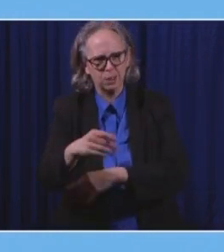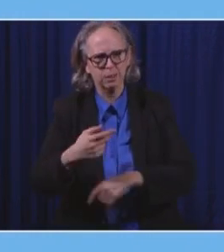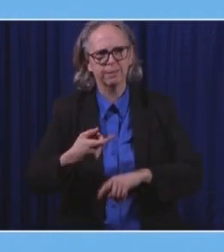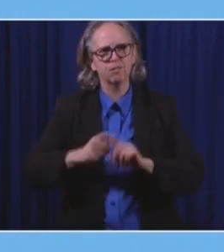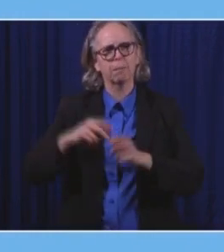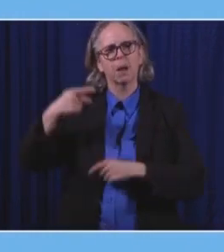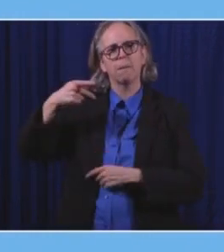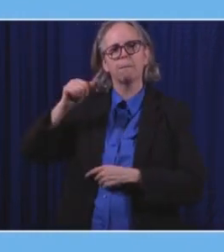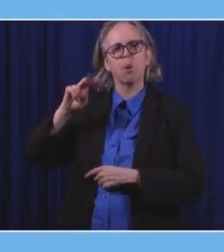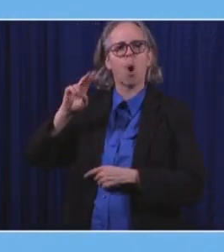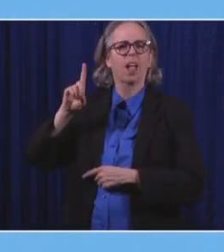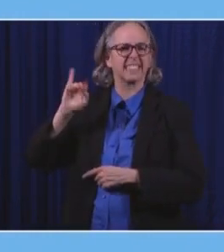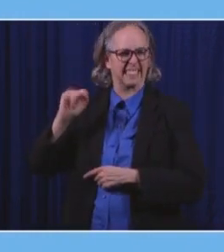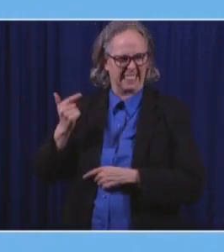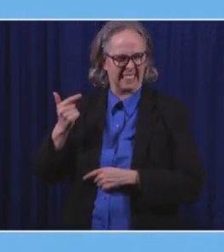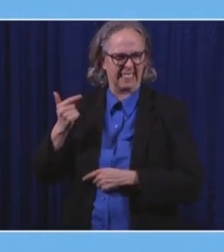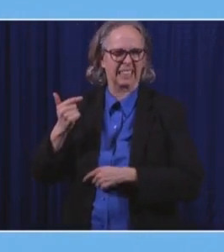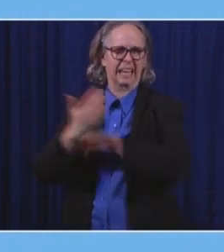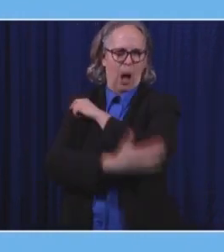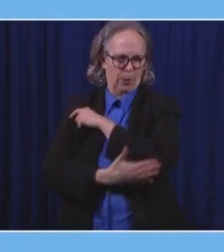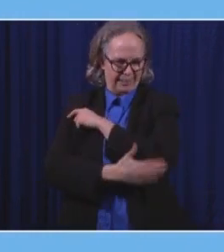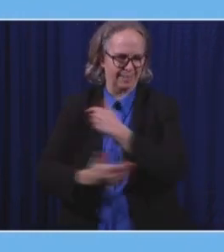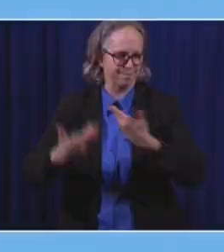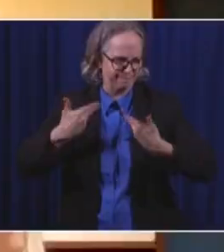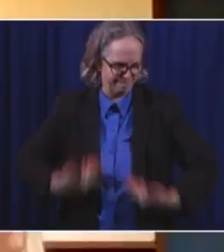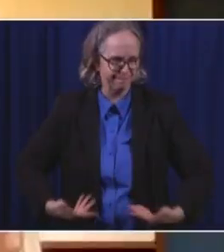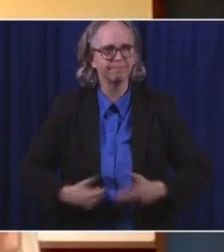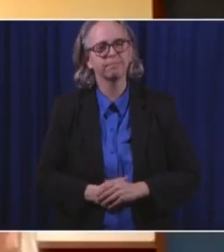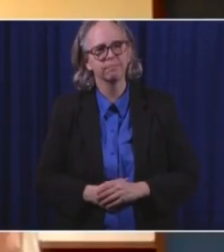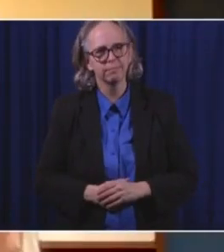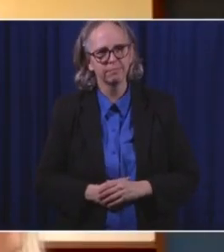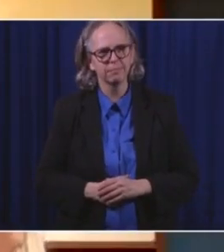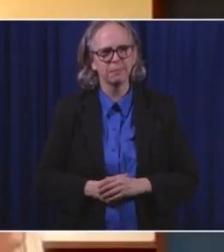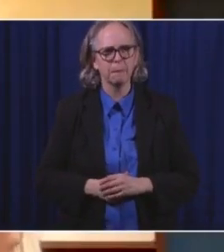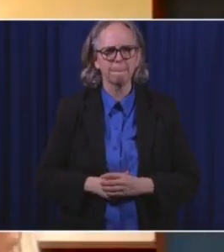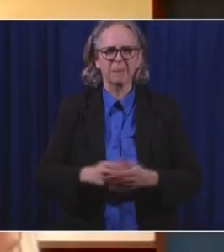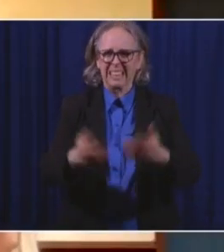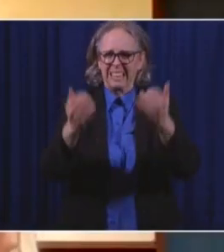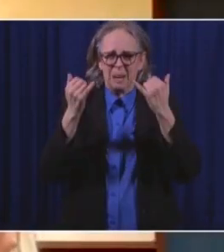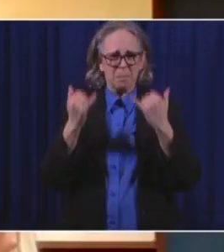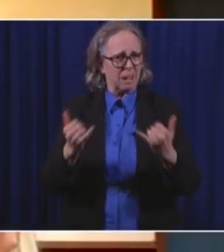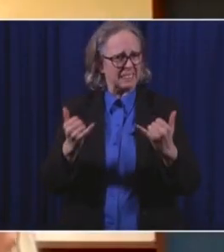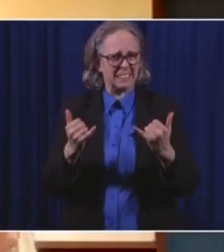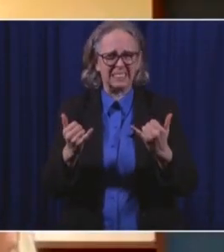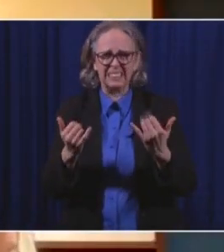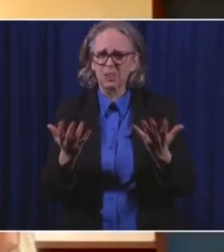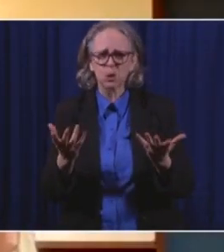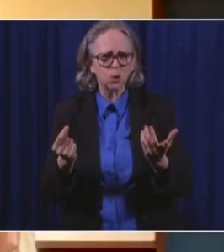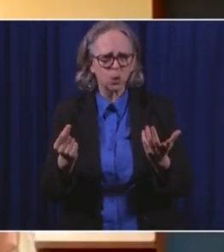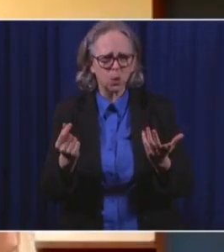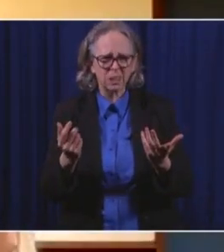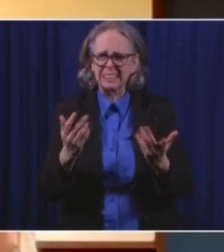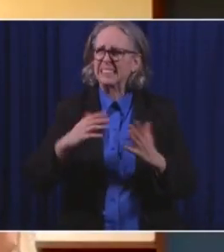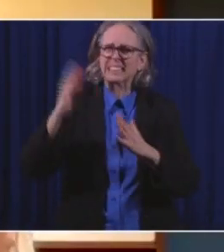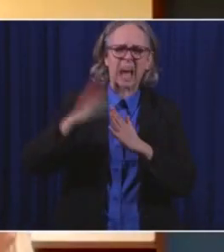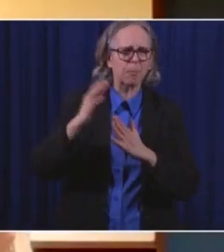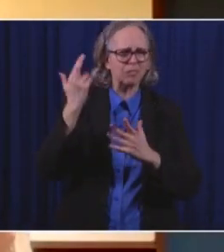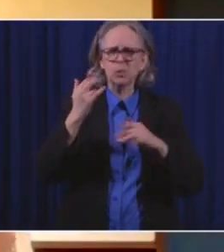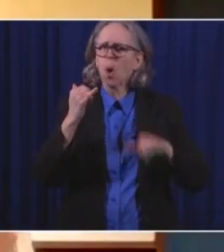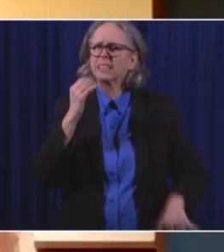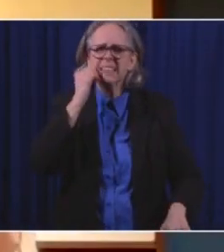Hospital. At present time, the main reason for staying at home advice and practicing